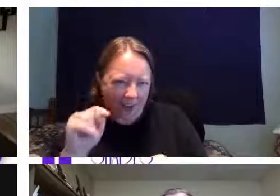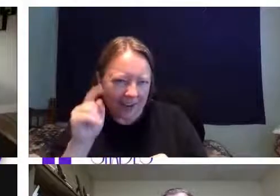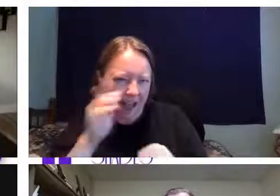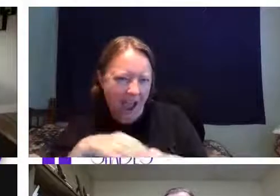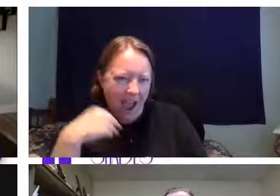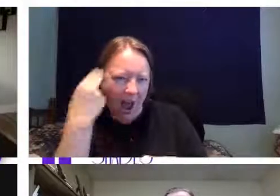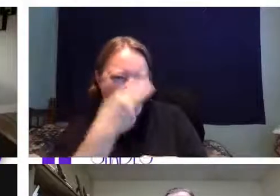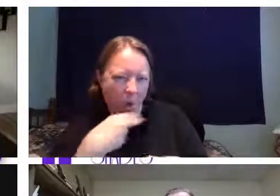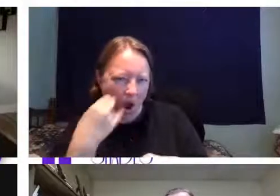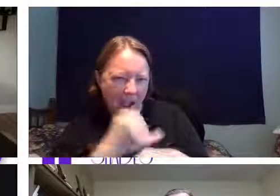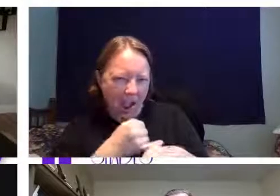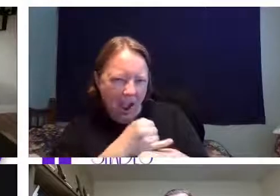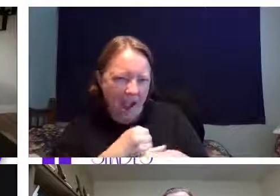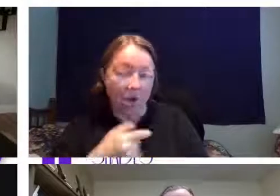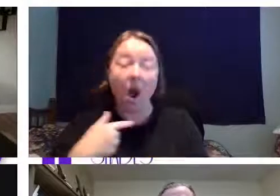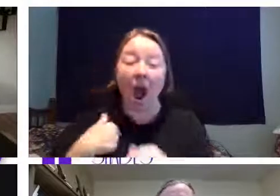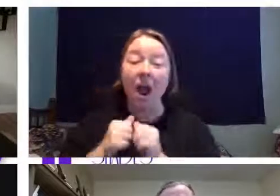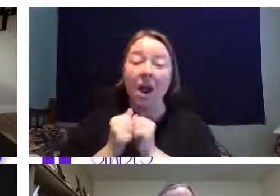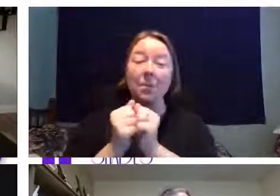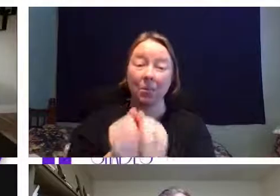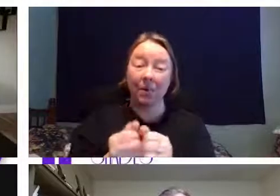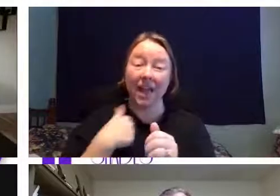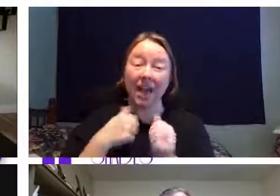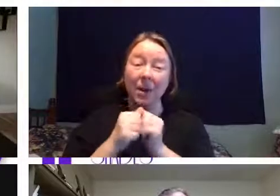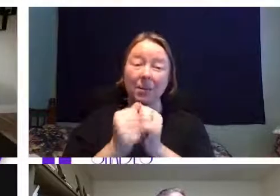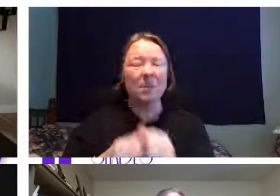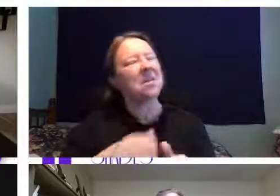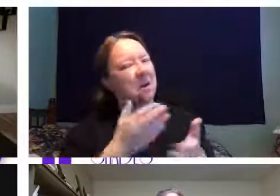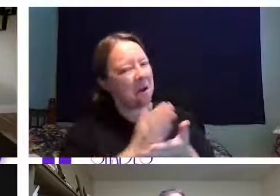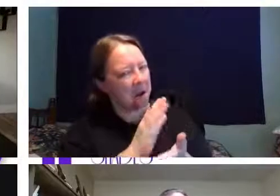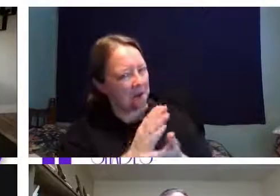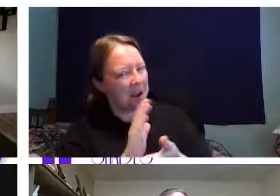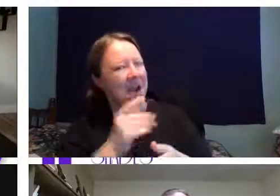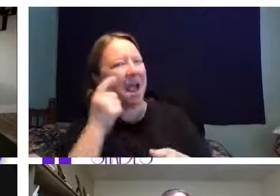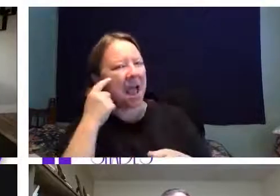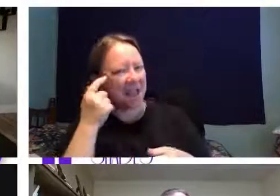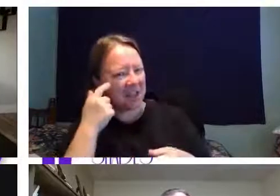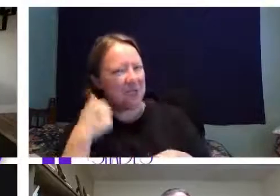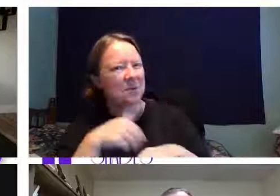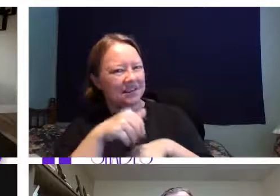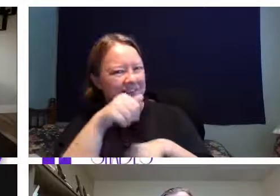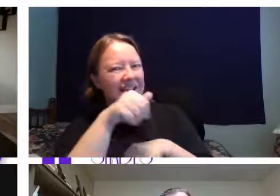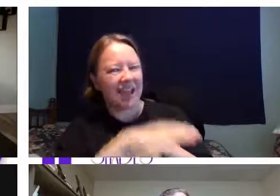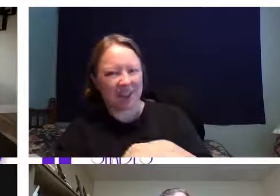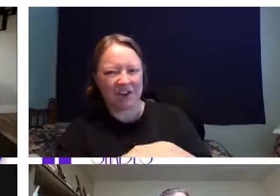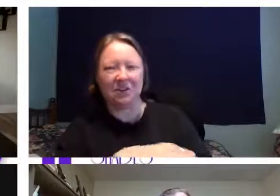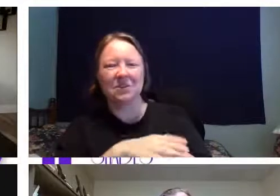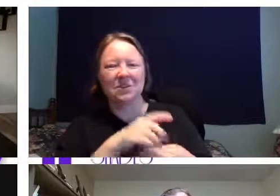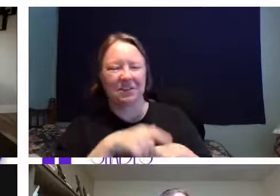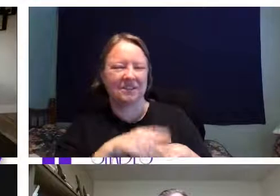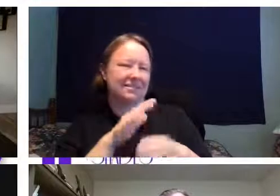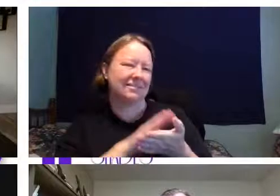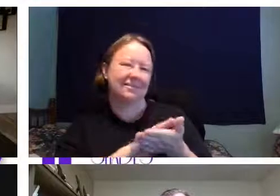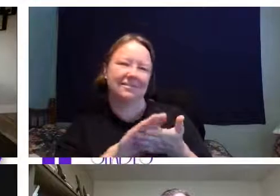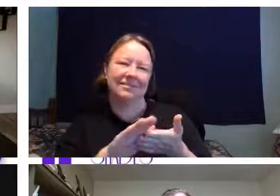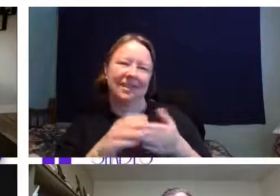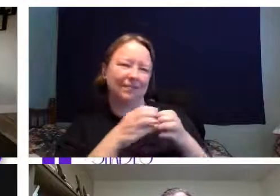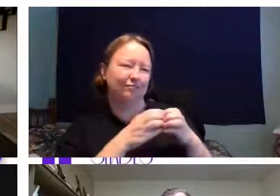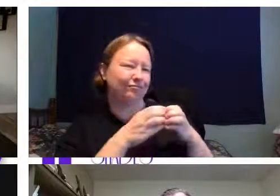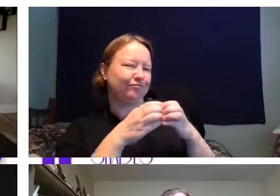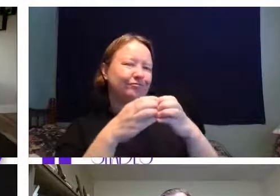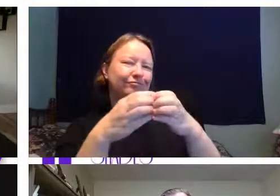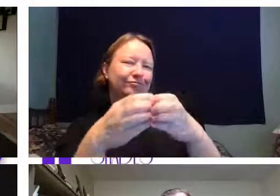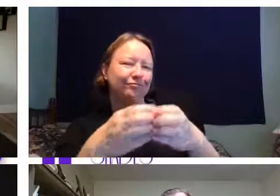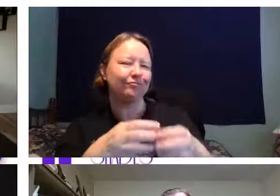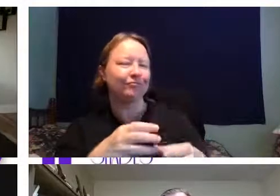Well, I'll come along. I'll come along. And all right. I think we'll just send you all out as a cool entourage to